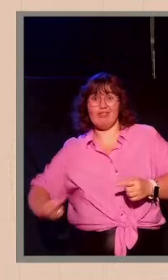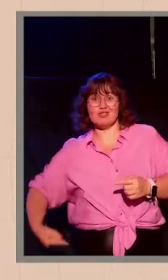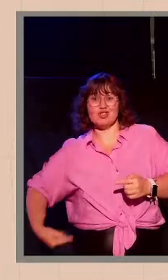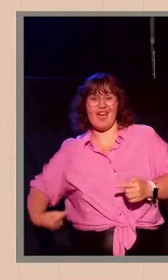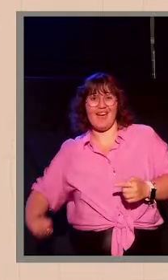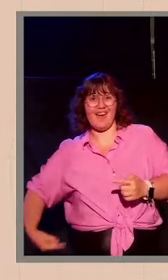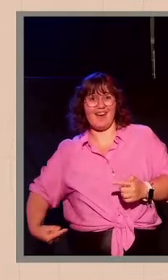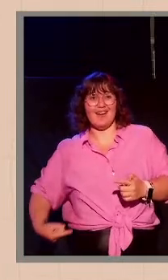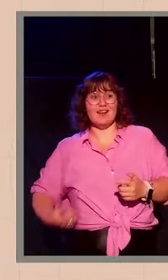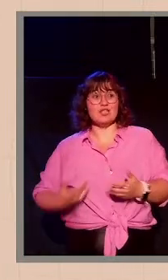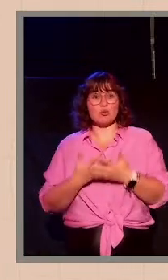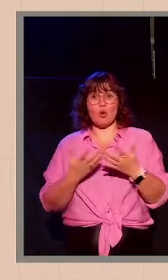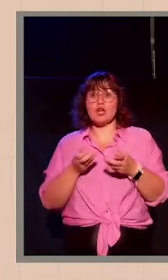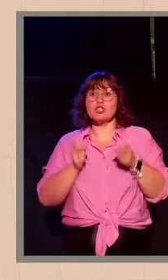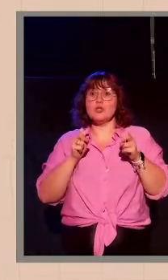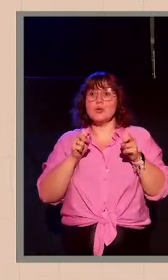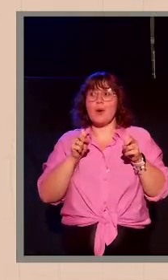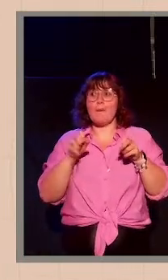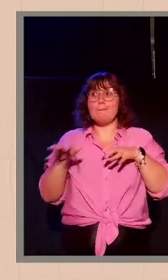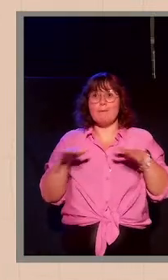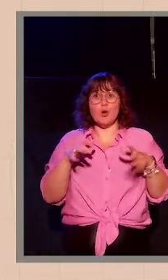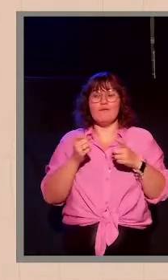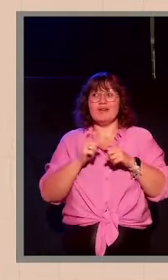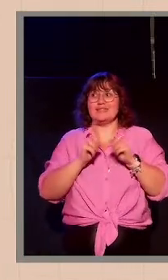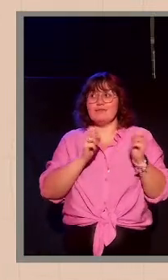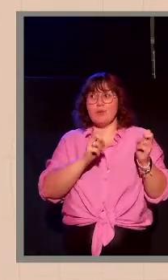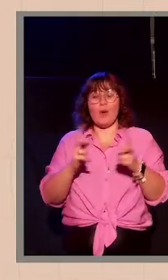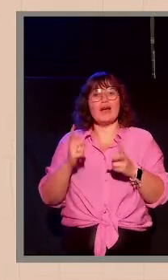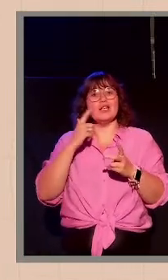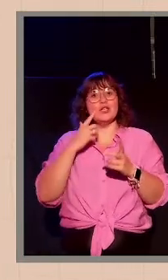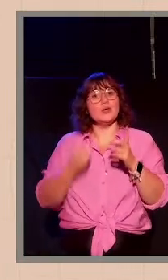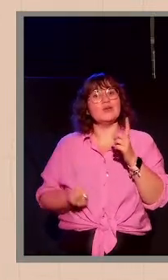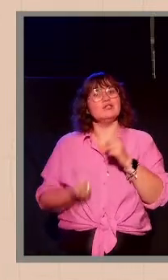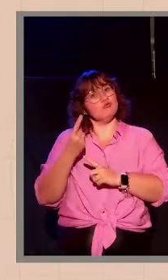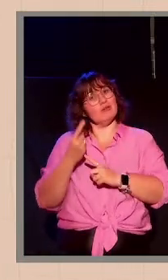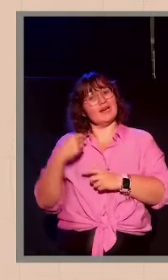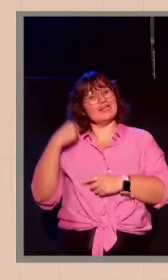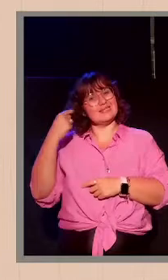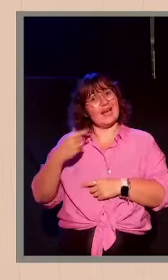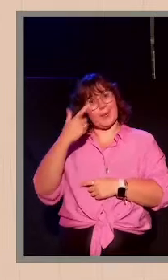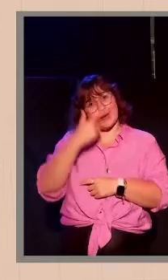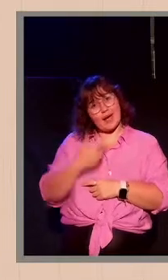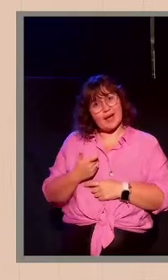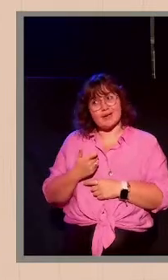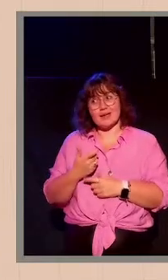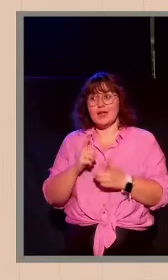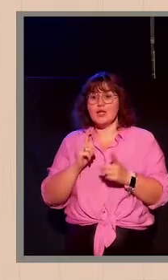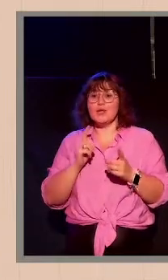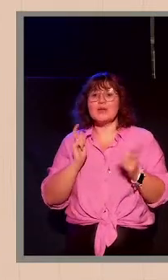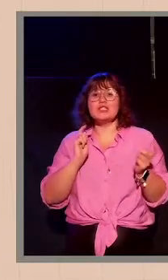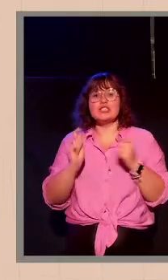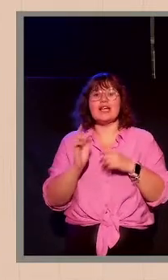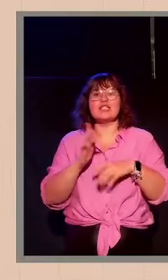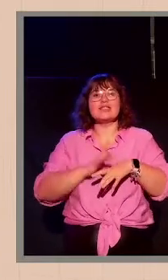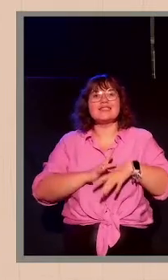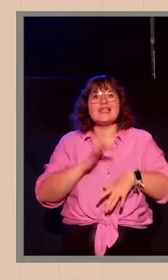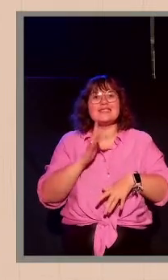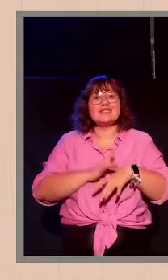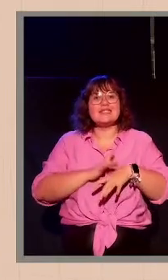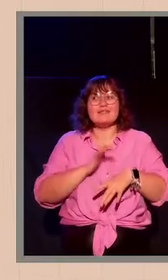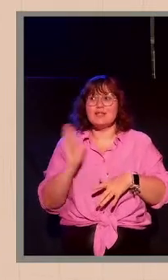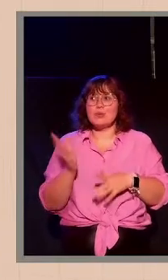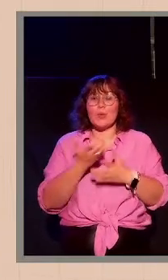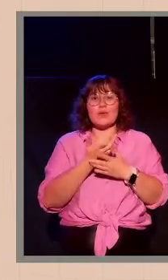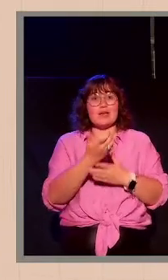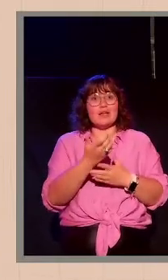as long as you can move in some way, then you can trigger the sound. You can change the sensitivity on all of these devices to make them